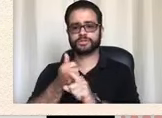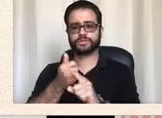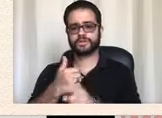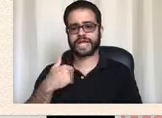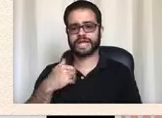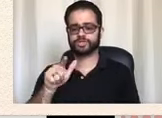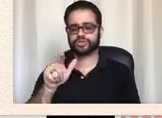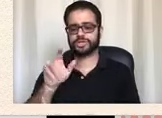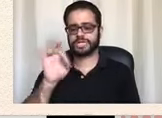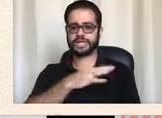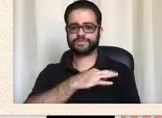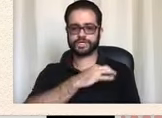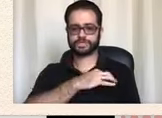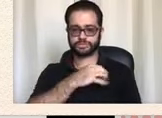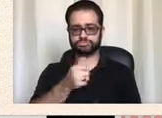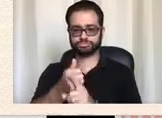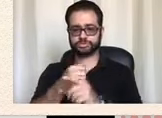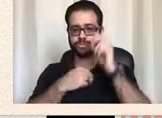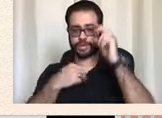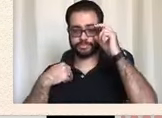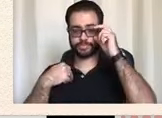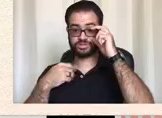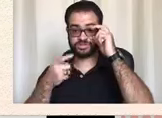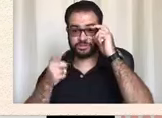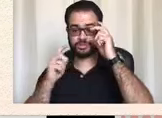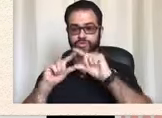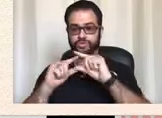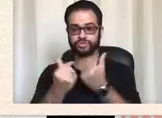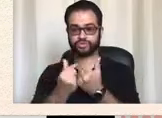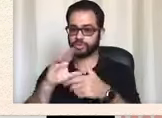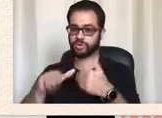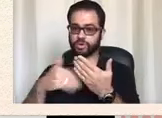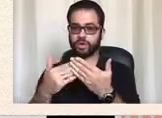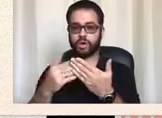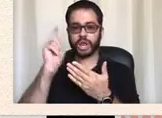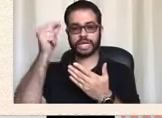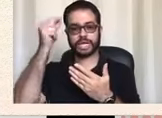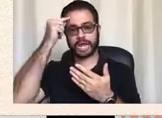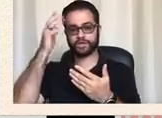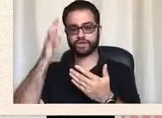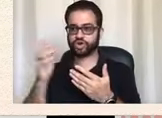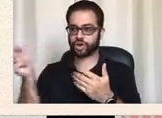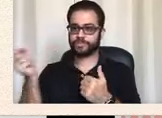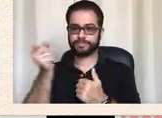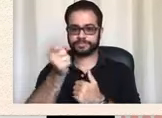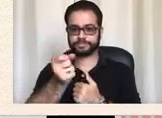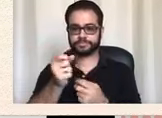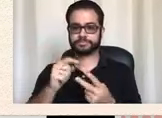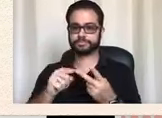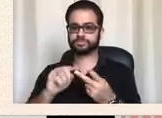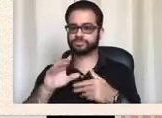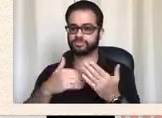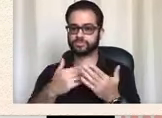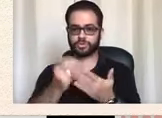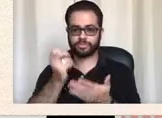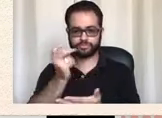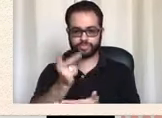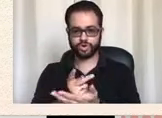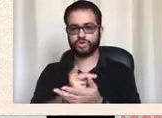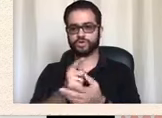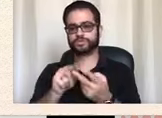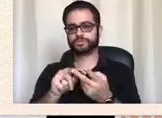members of the group. They are all governor appointed, so they're all vetted. They come from all across our